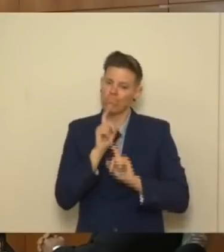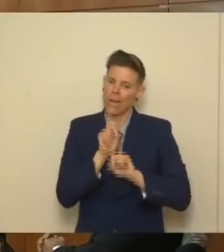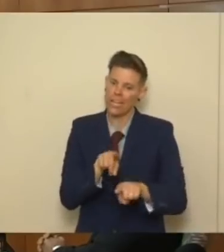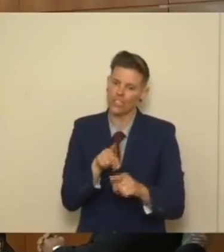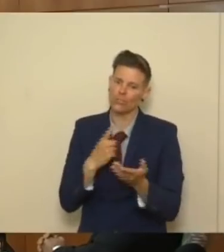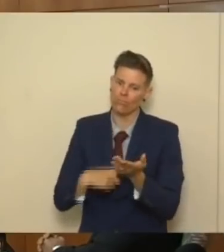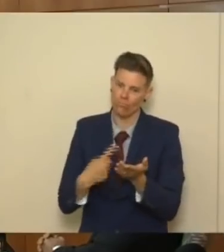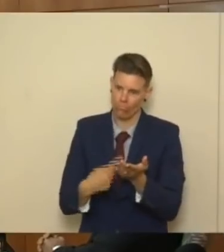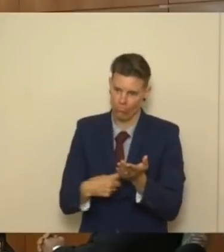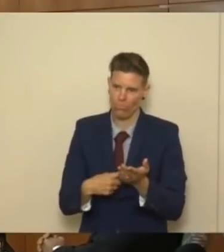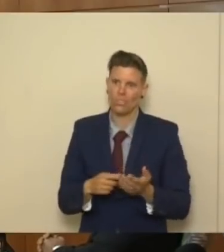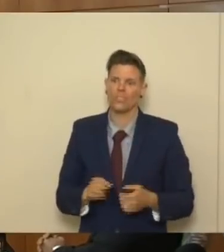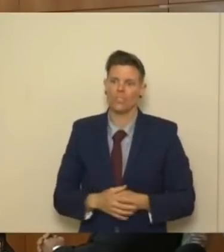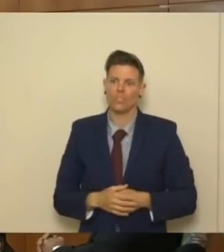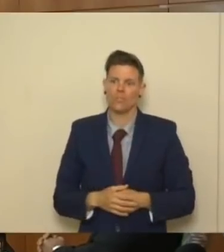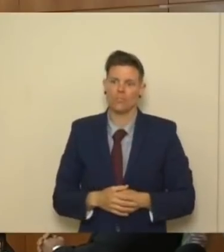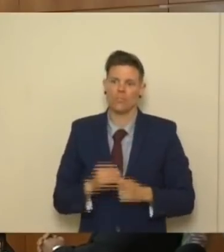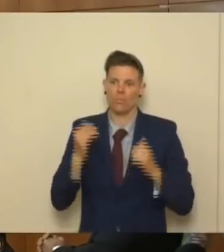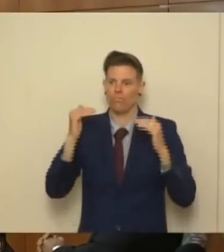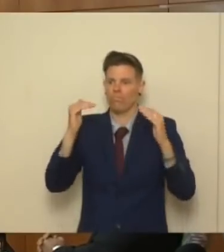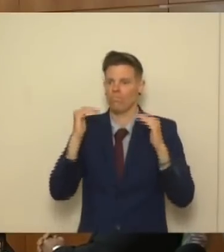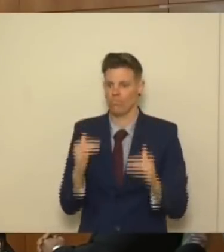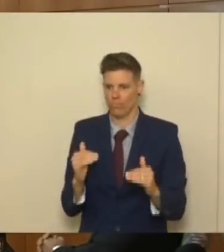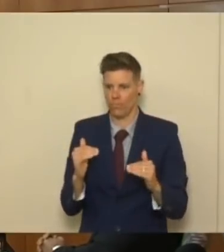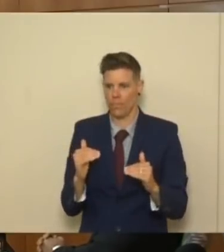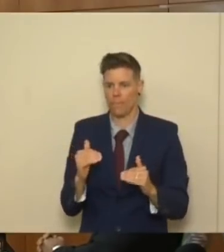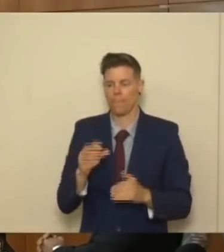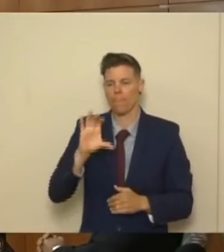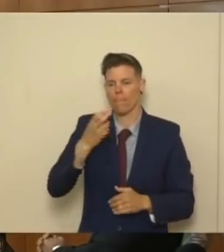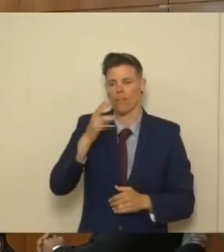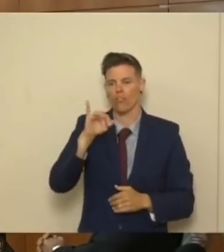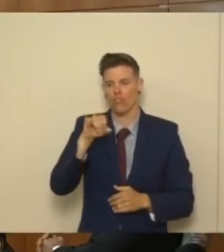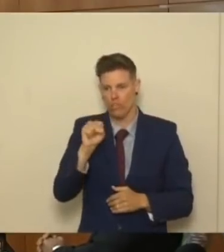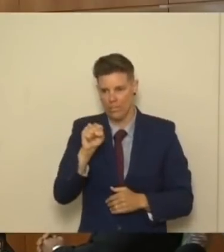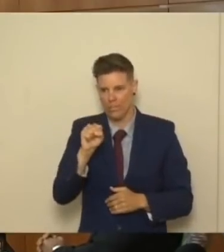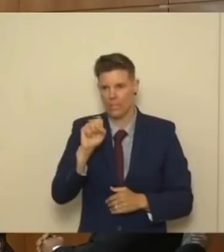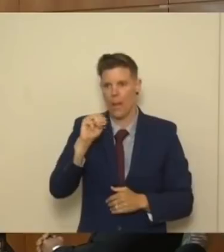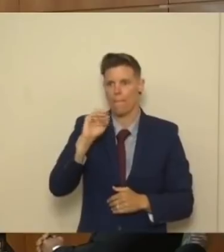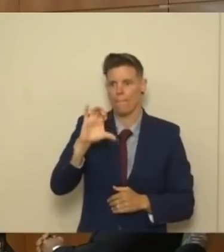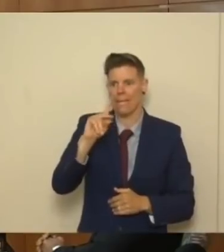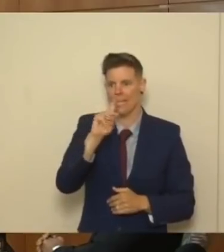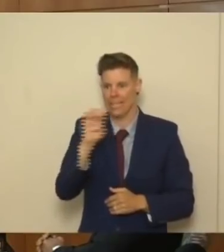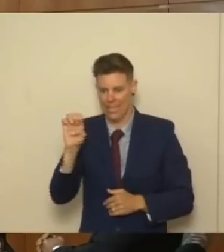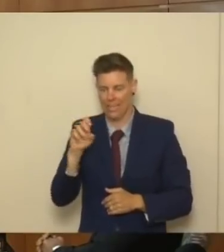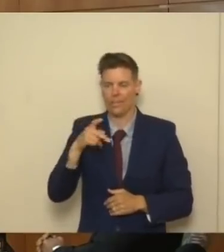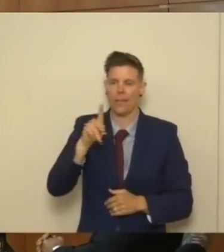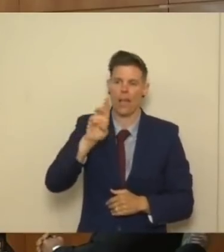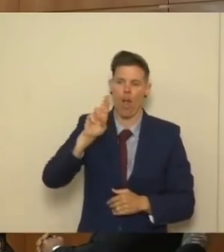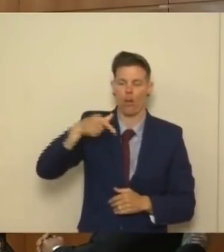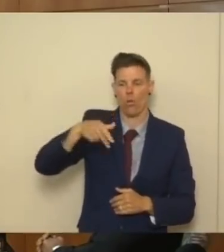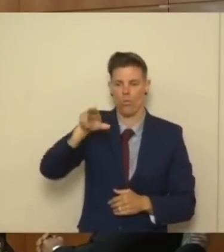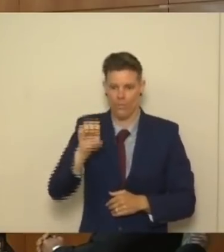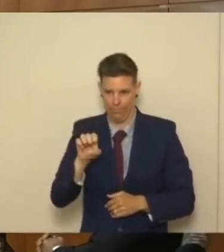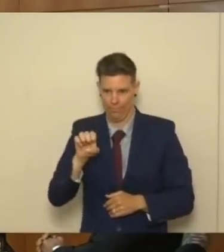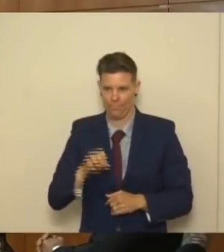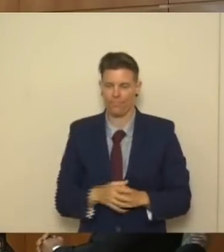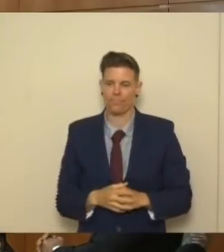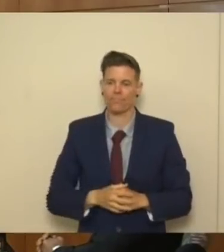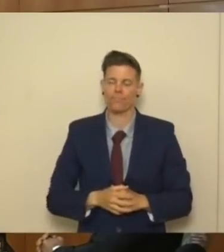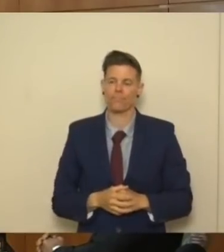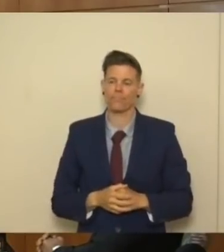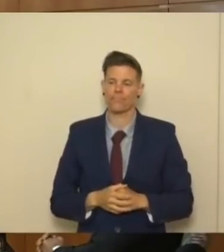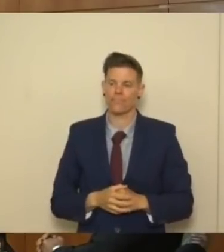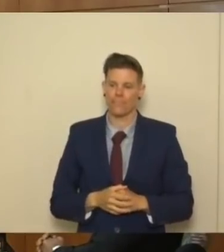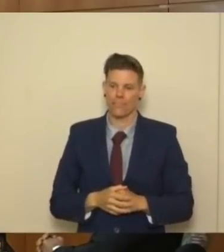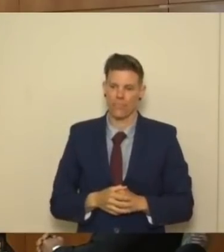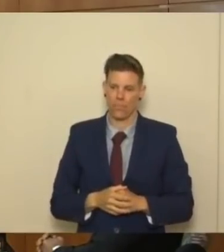Chris McKee with KRQE. Chris, you're unmuted. Go right ahead. Thank you so much. I wanted to ask 3 questions. 2 of